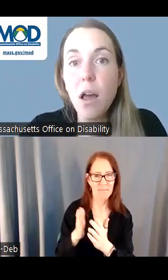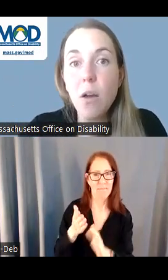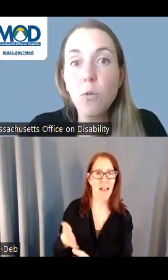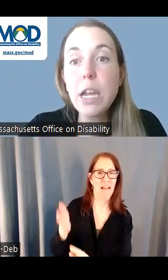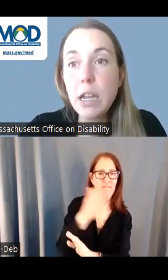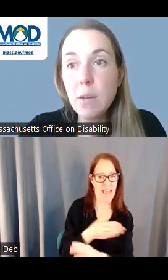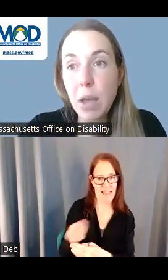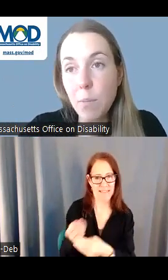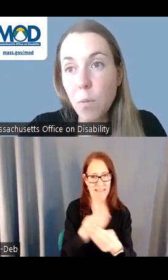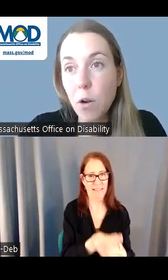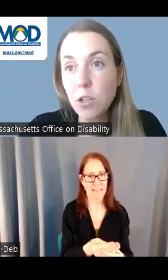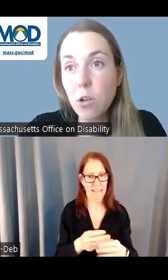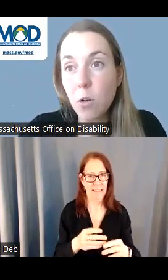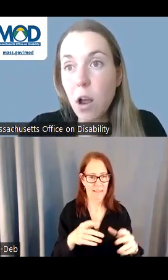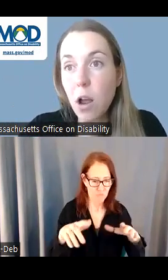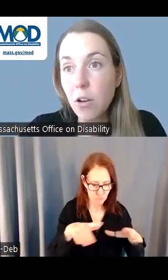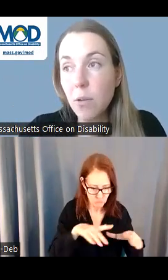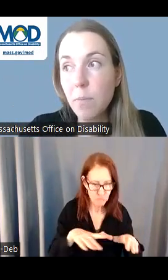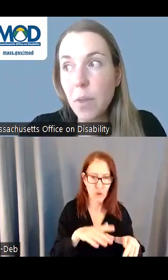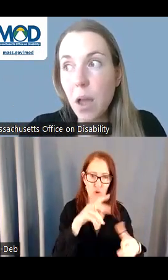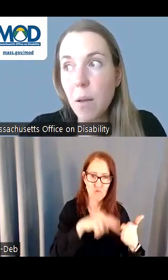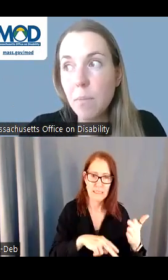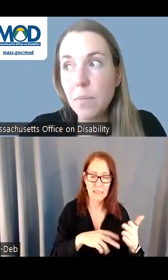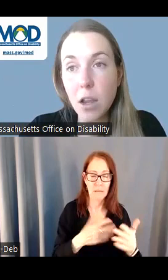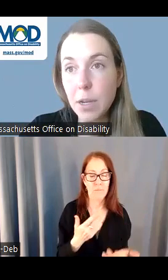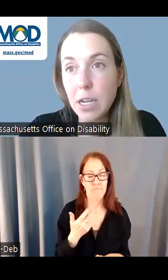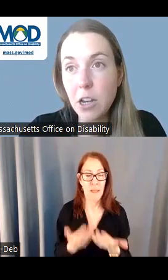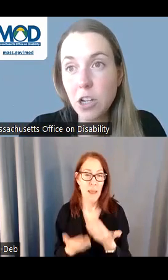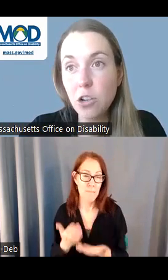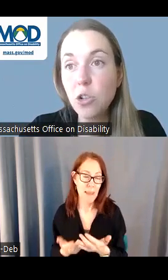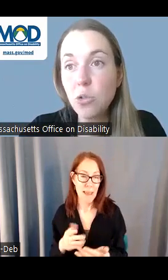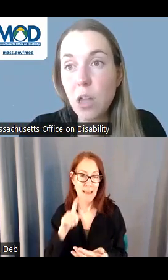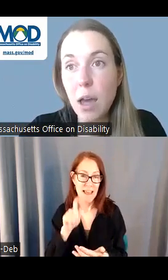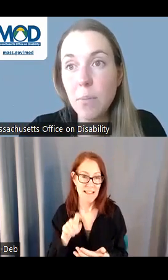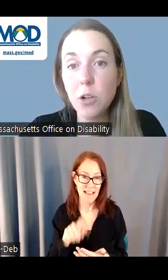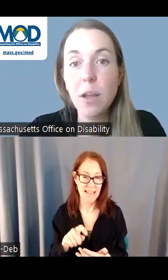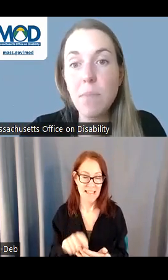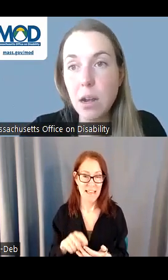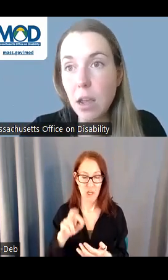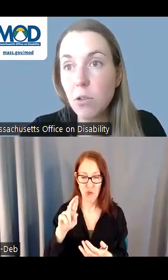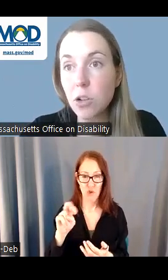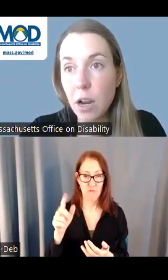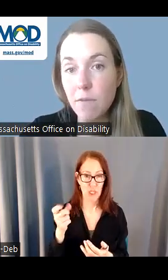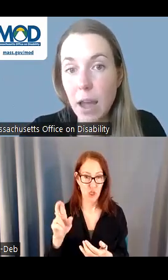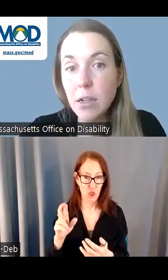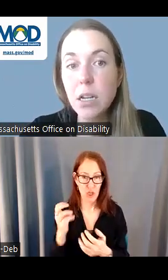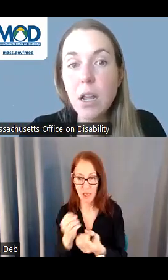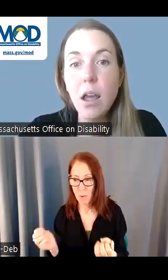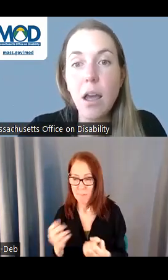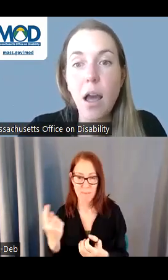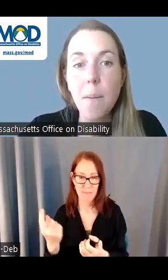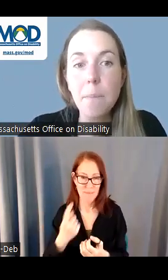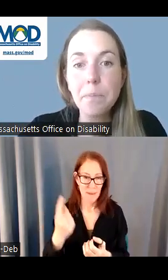to read paperwork or other documentation to them during a meeting or during an event.